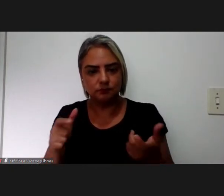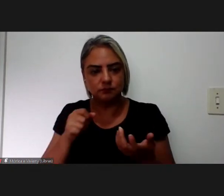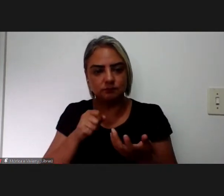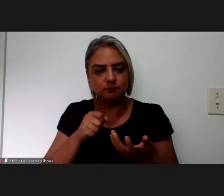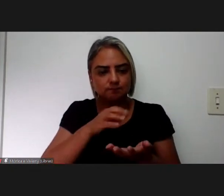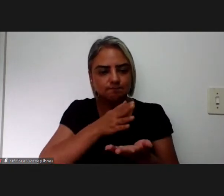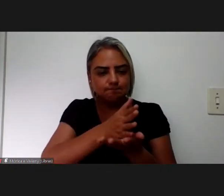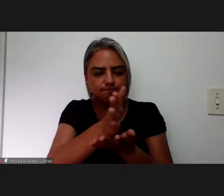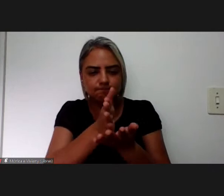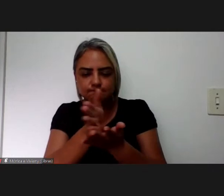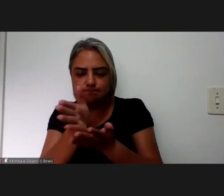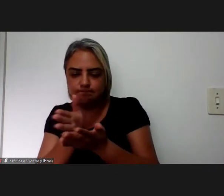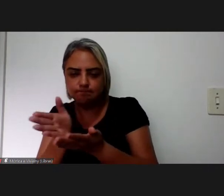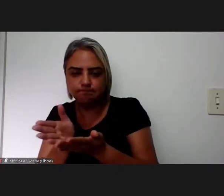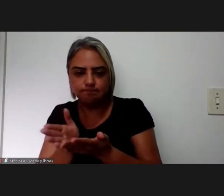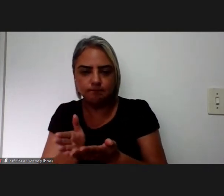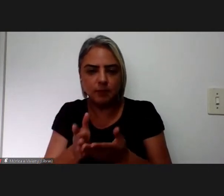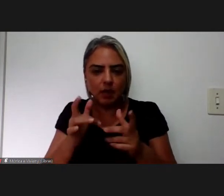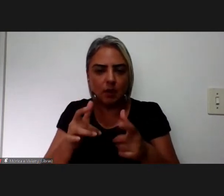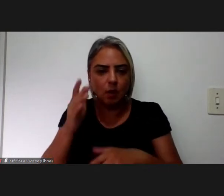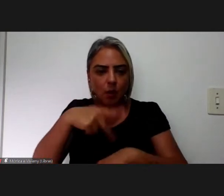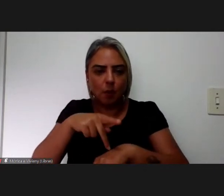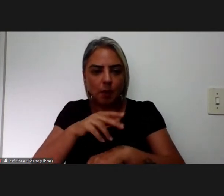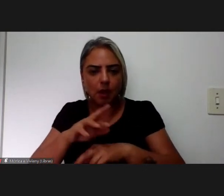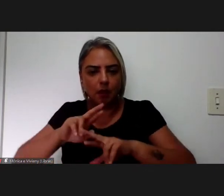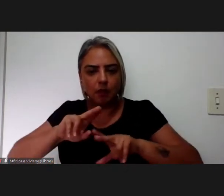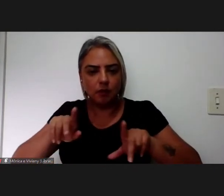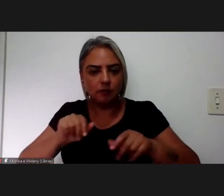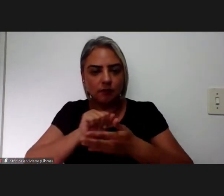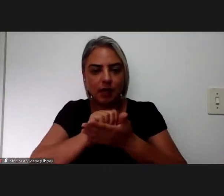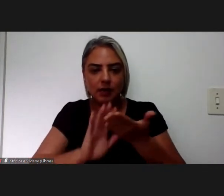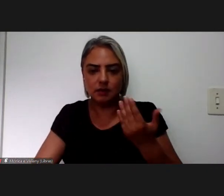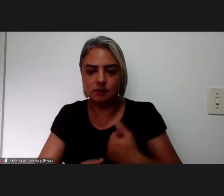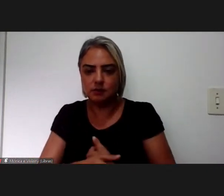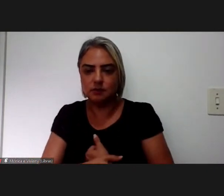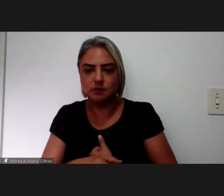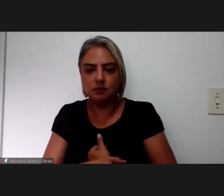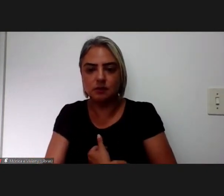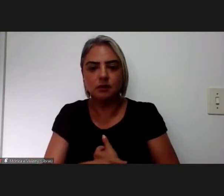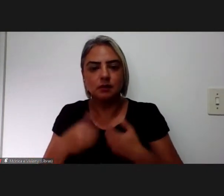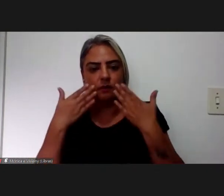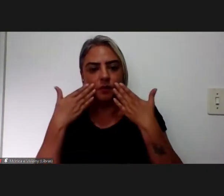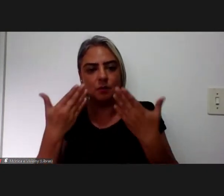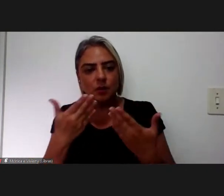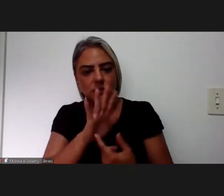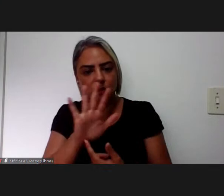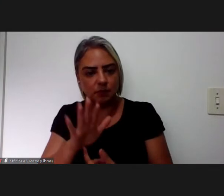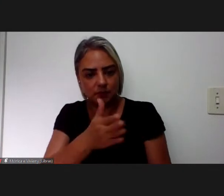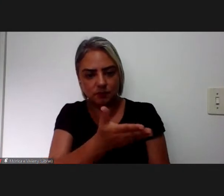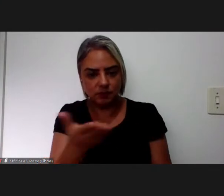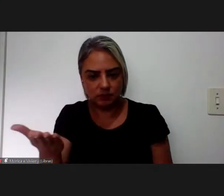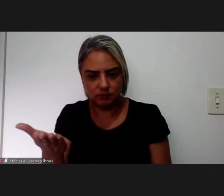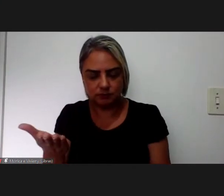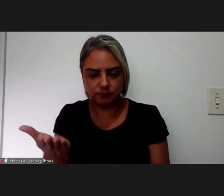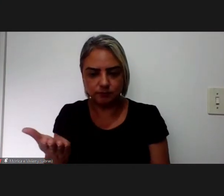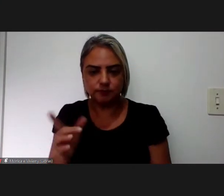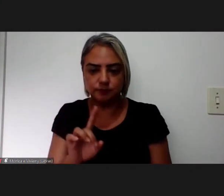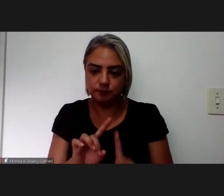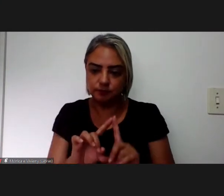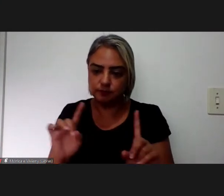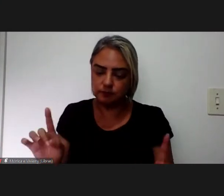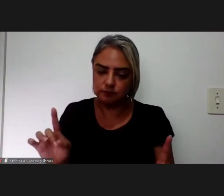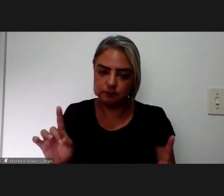wide, with a lot of segments, with a diversity of action that I'm going to show